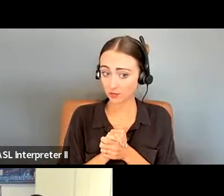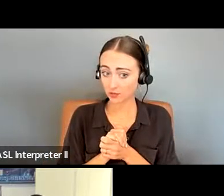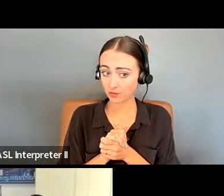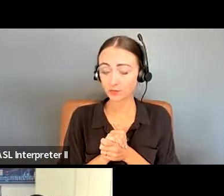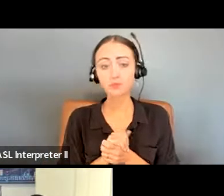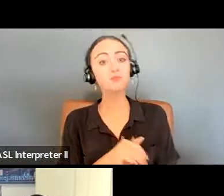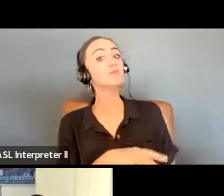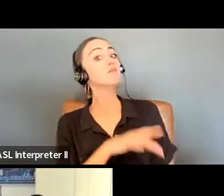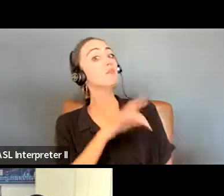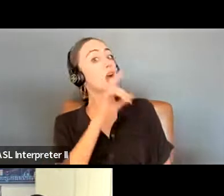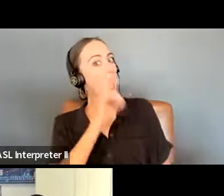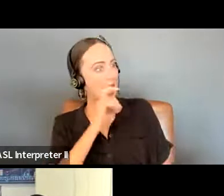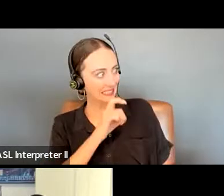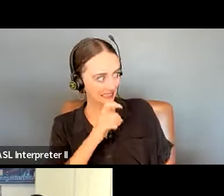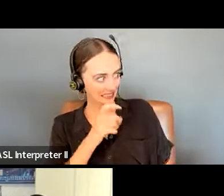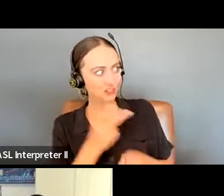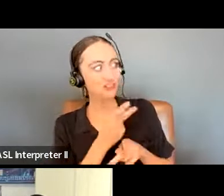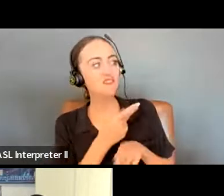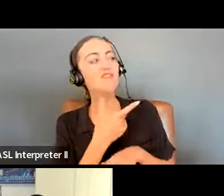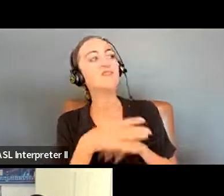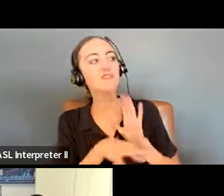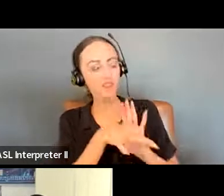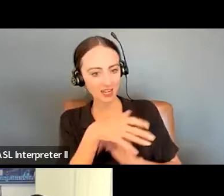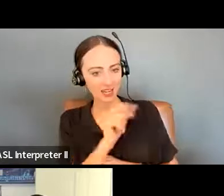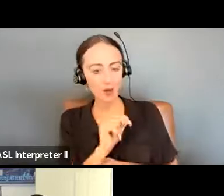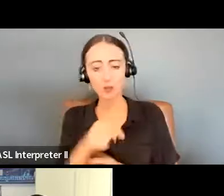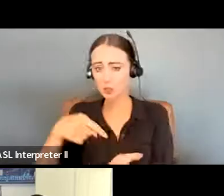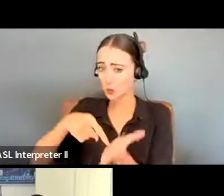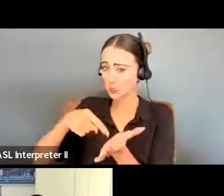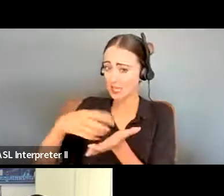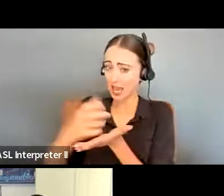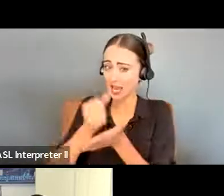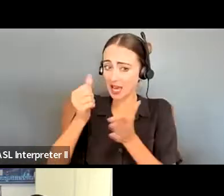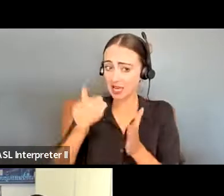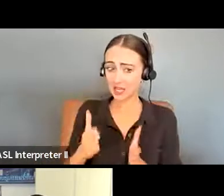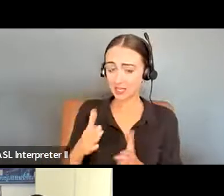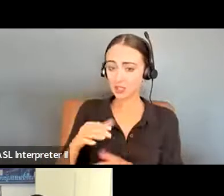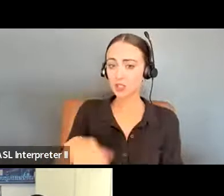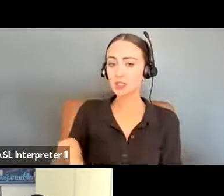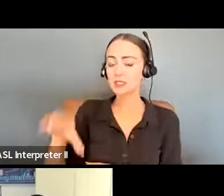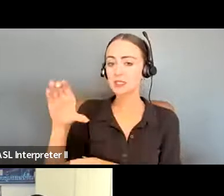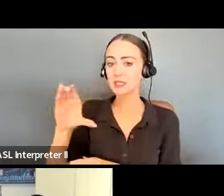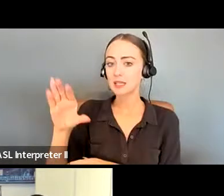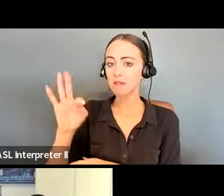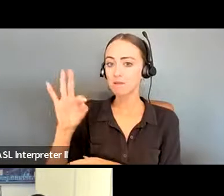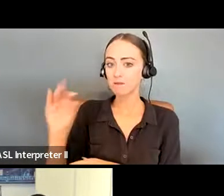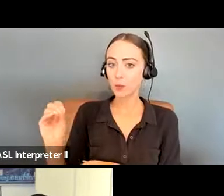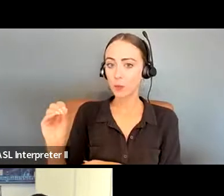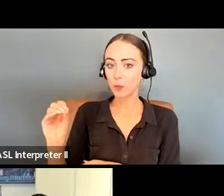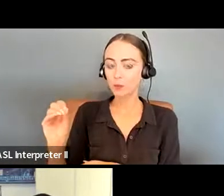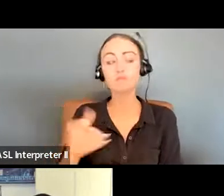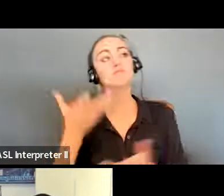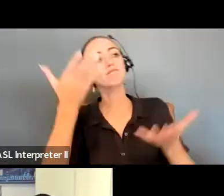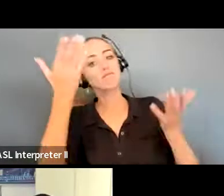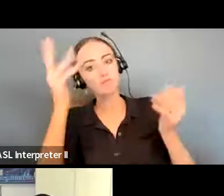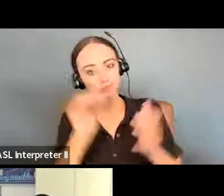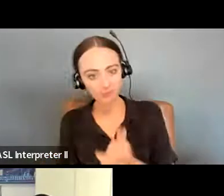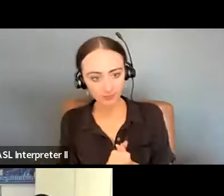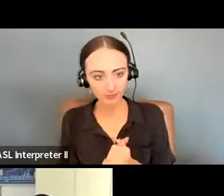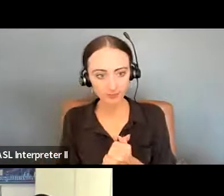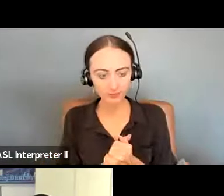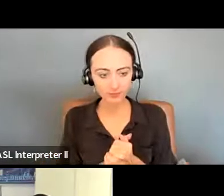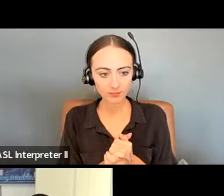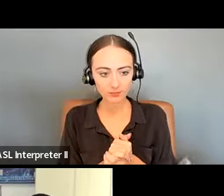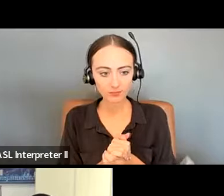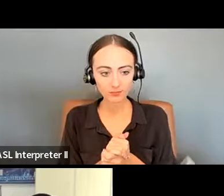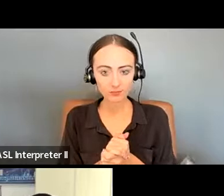I will find out. Okay, The debt collectors are actually the OCFO. Oh, there you go. they